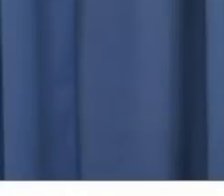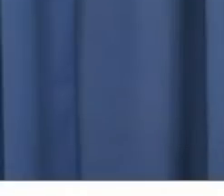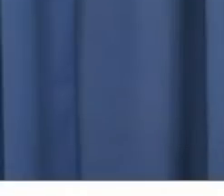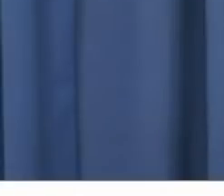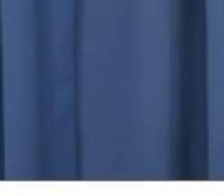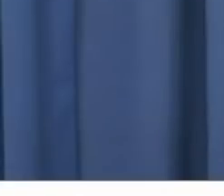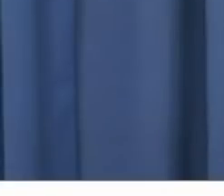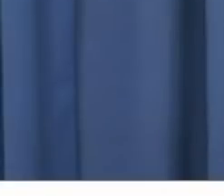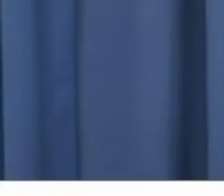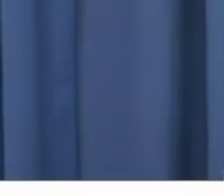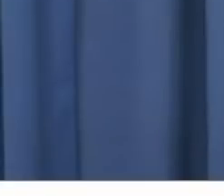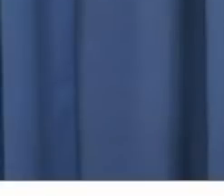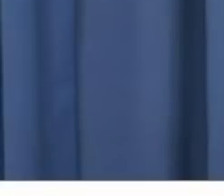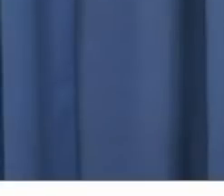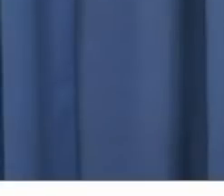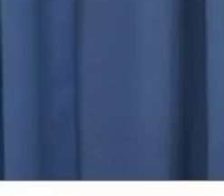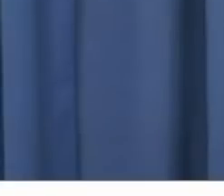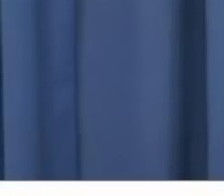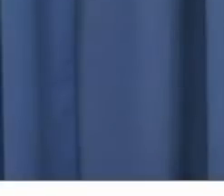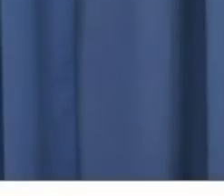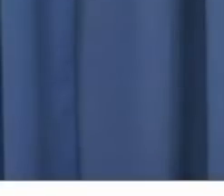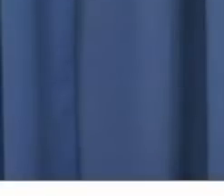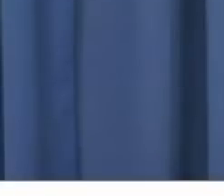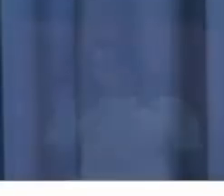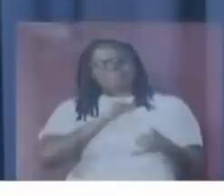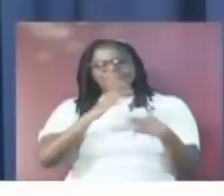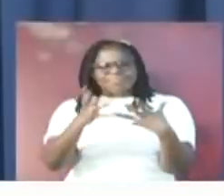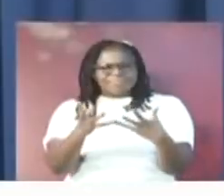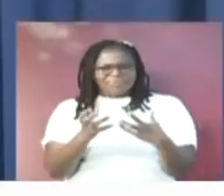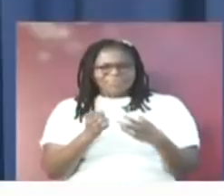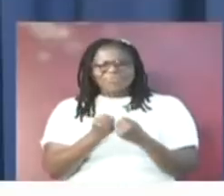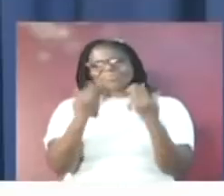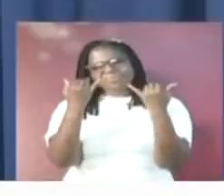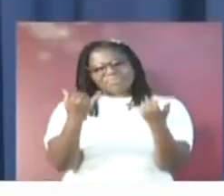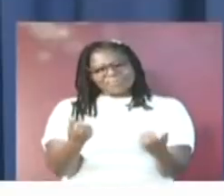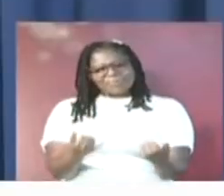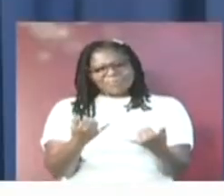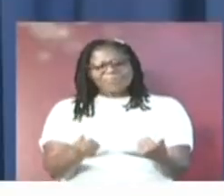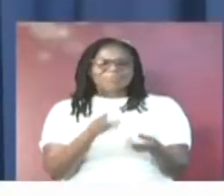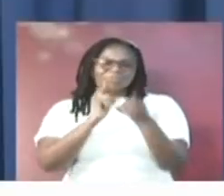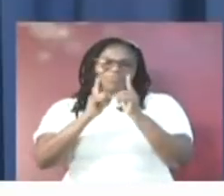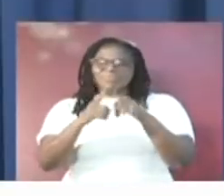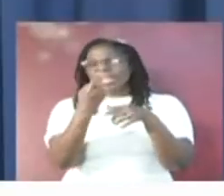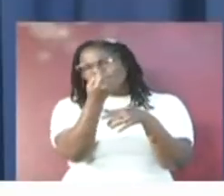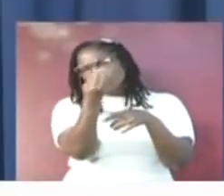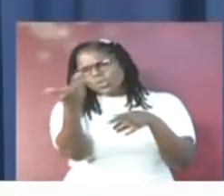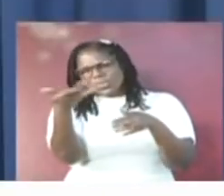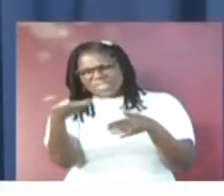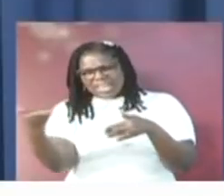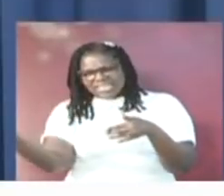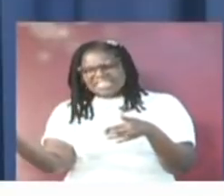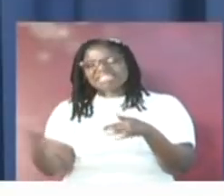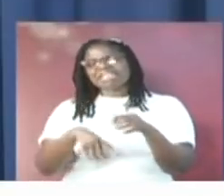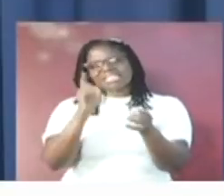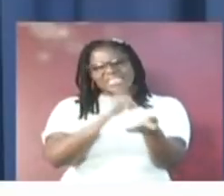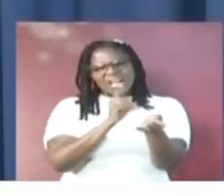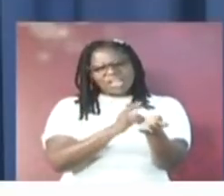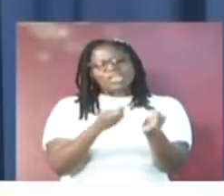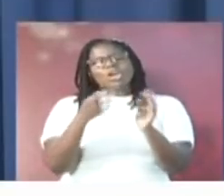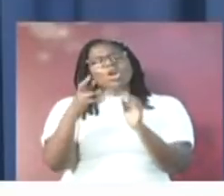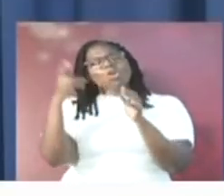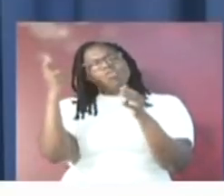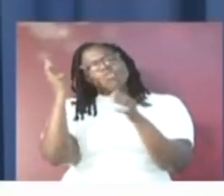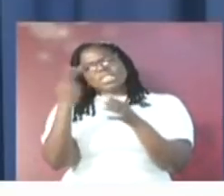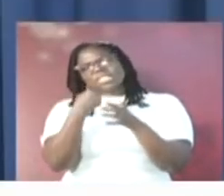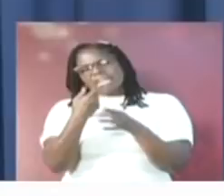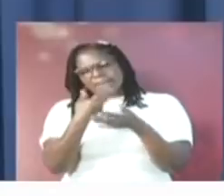you are. I just want to, for emphasis, recap a couple of things that Dr. Richards has stated. You